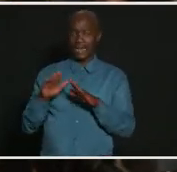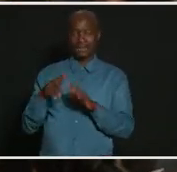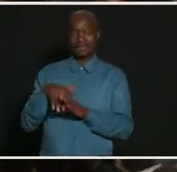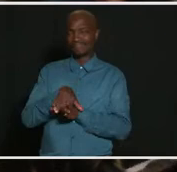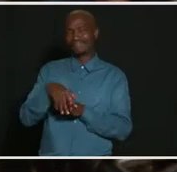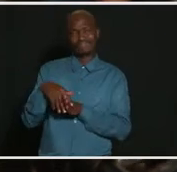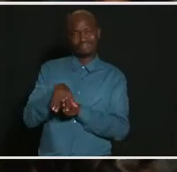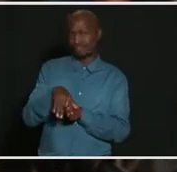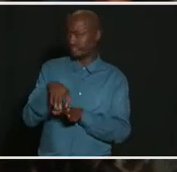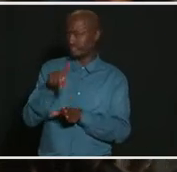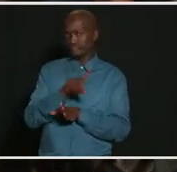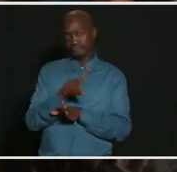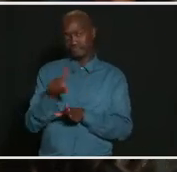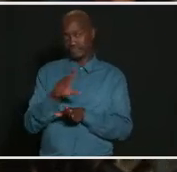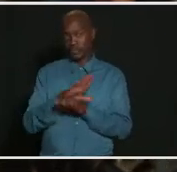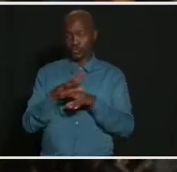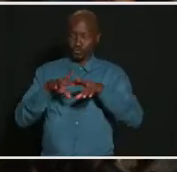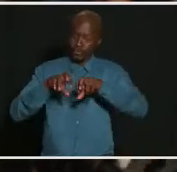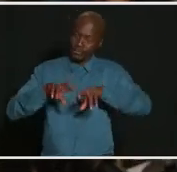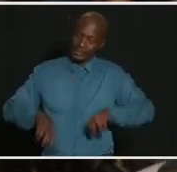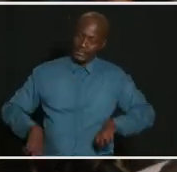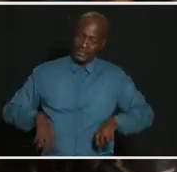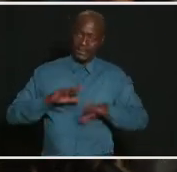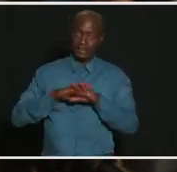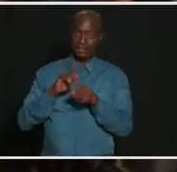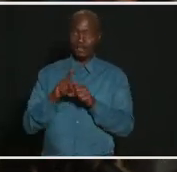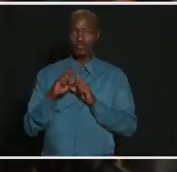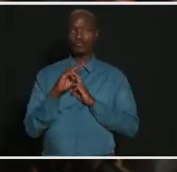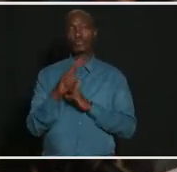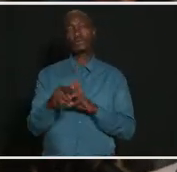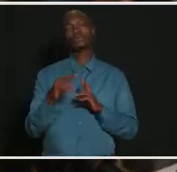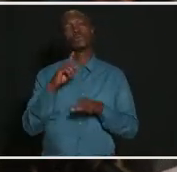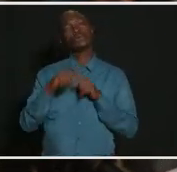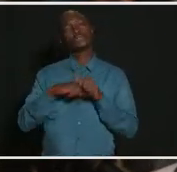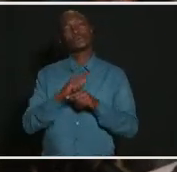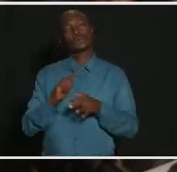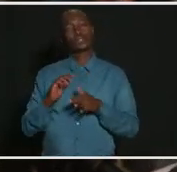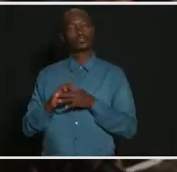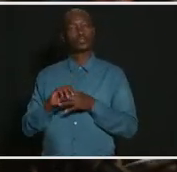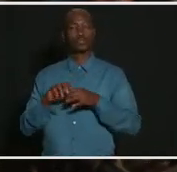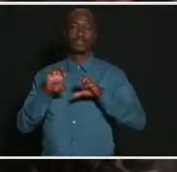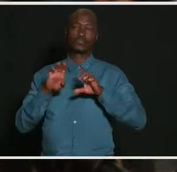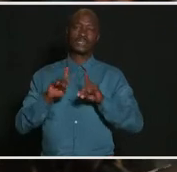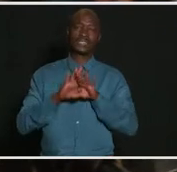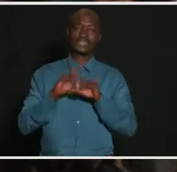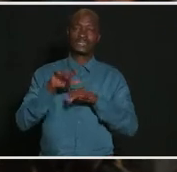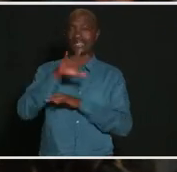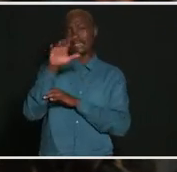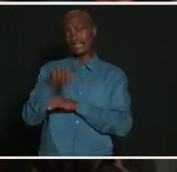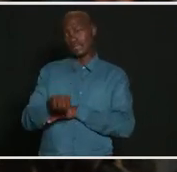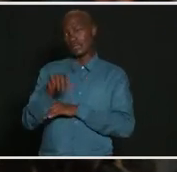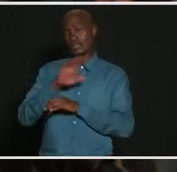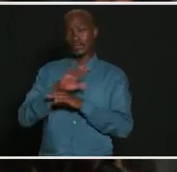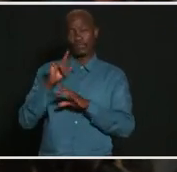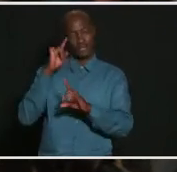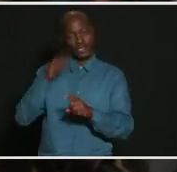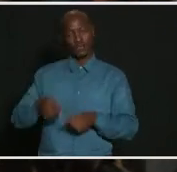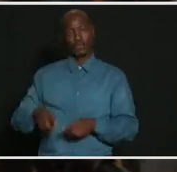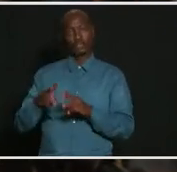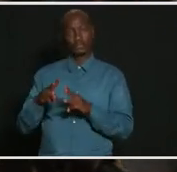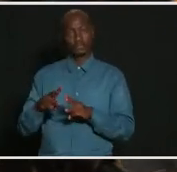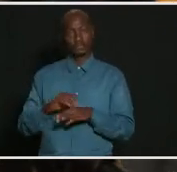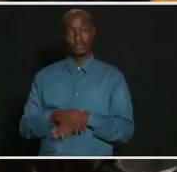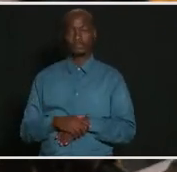to into and investigate and report on the home education in the South African context